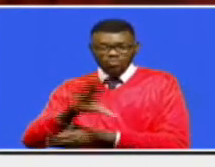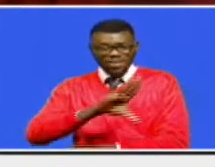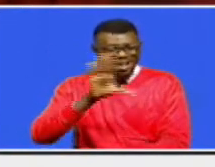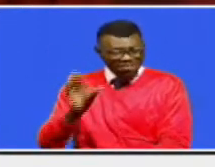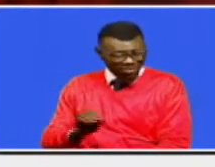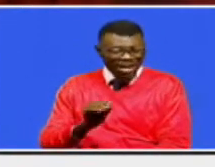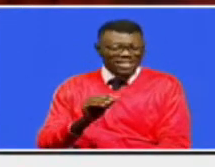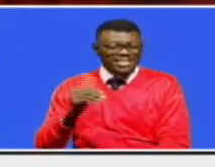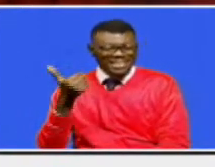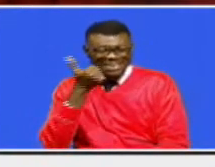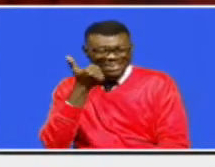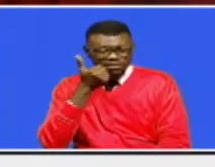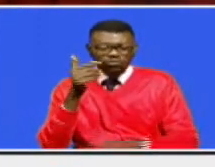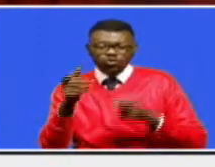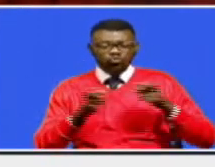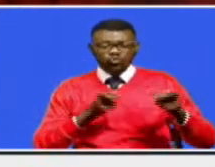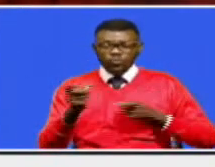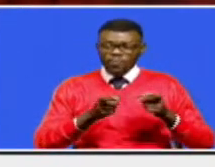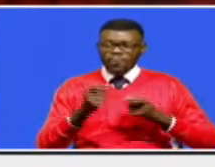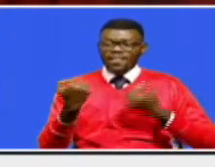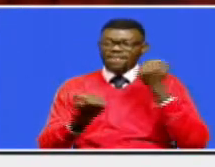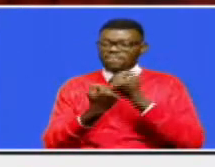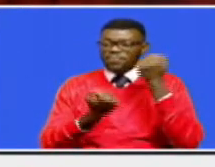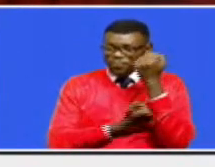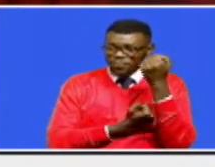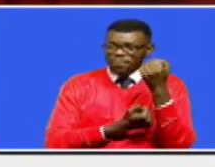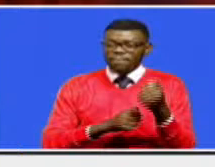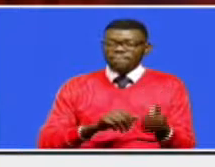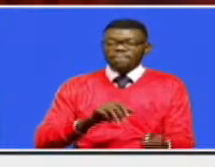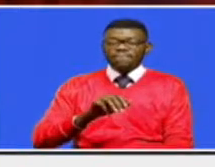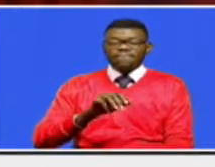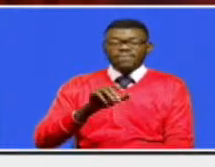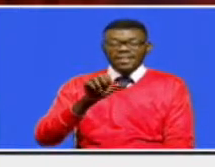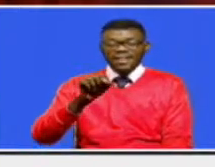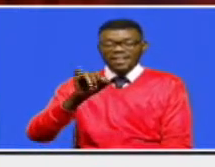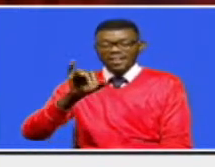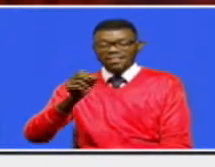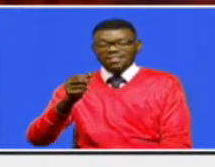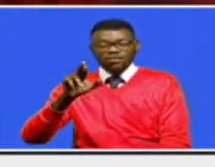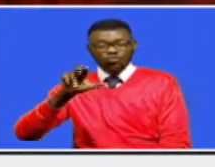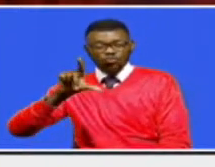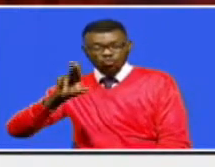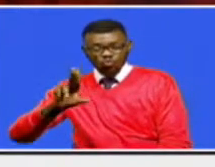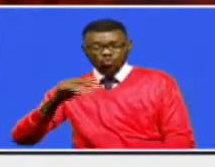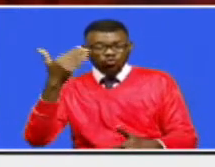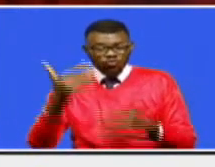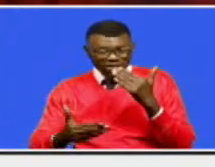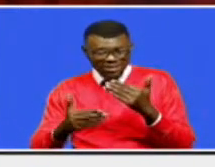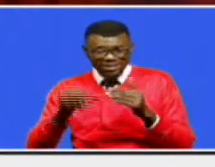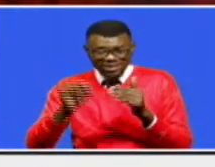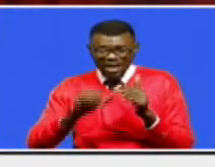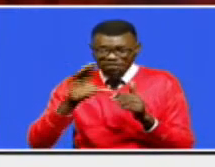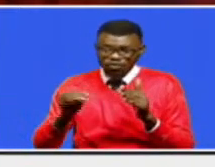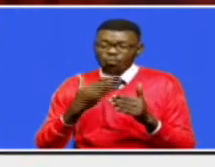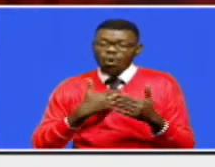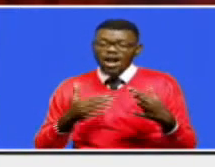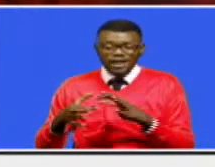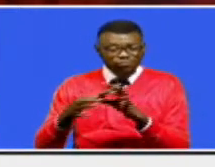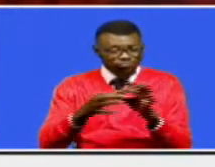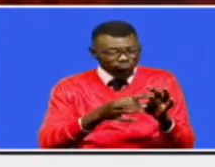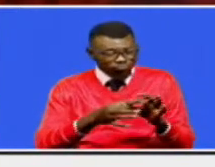Disease Response. The foundation, led by Walter Sisulu University from South Africa, is set to establish a